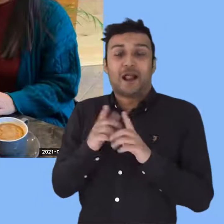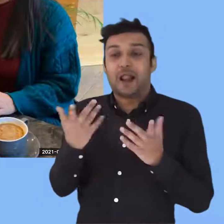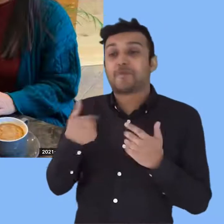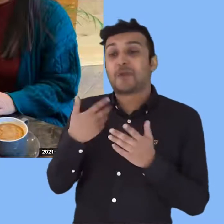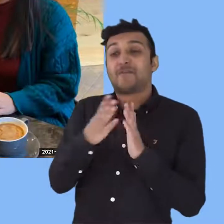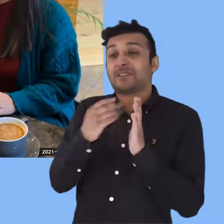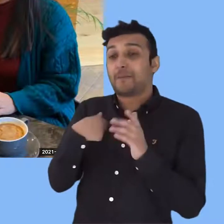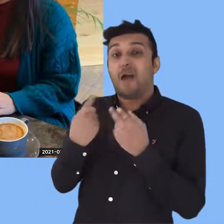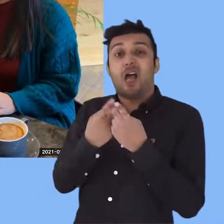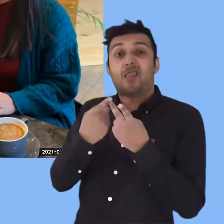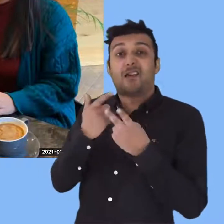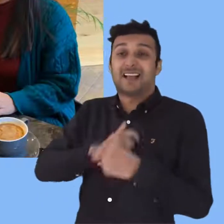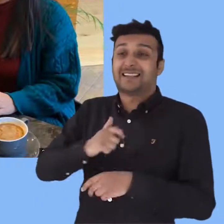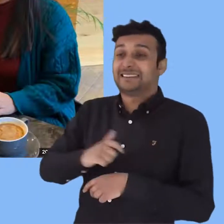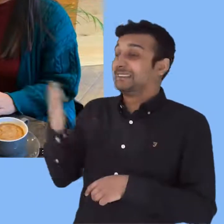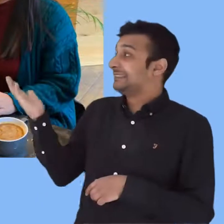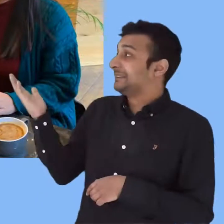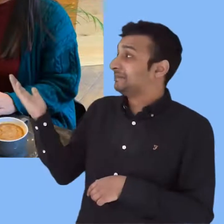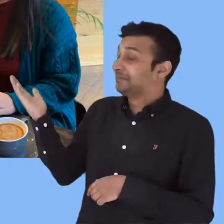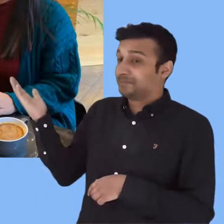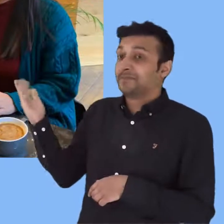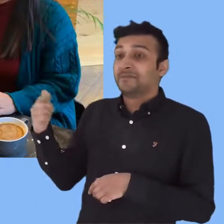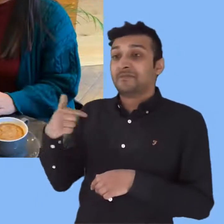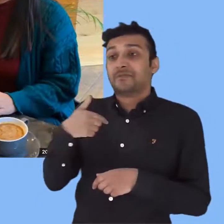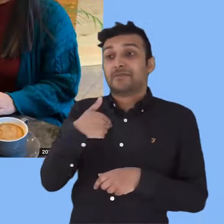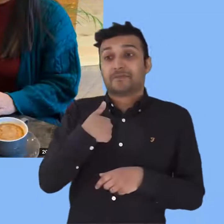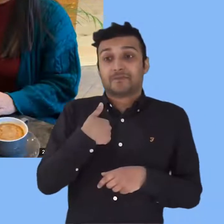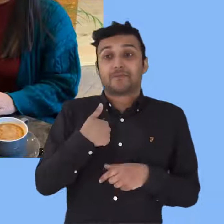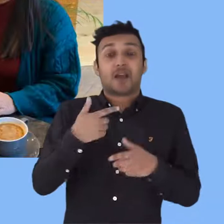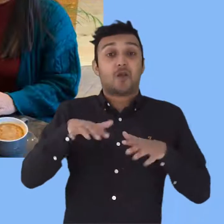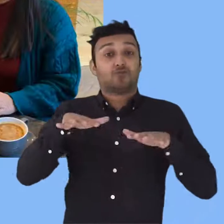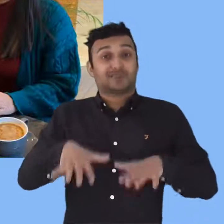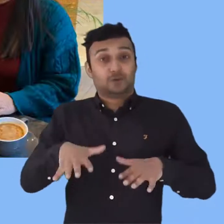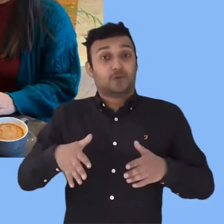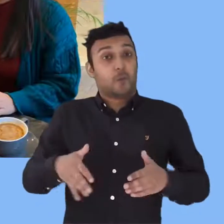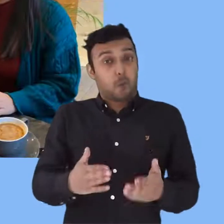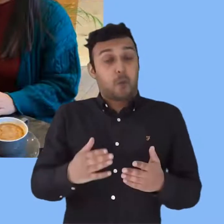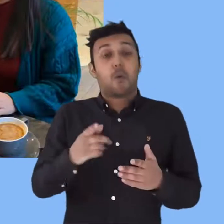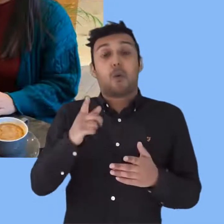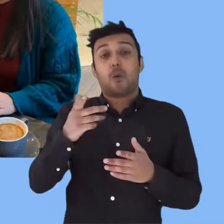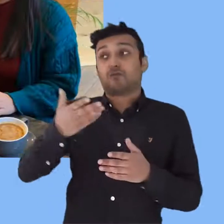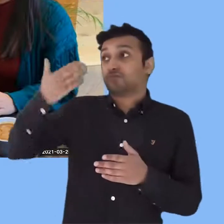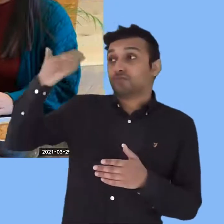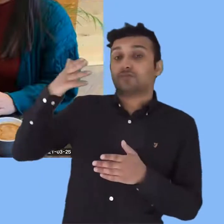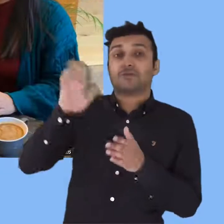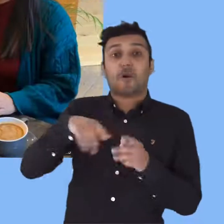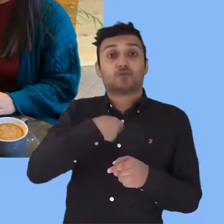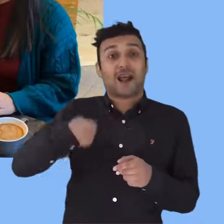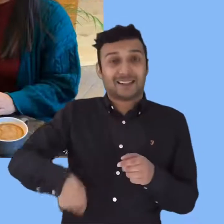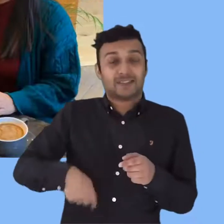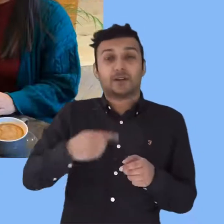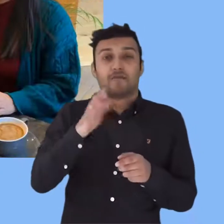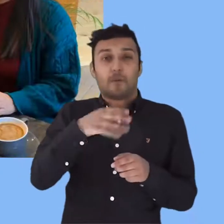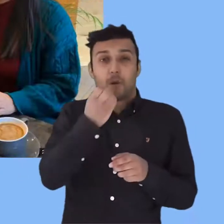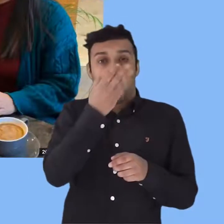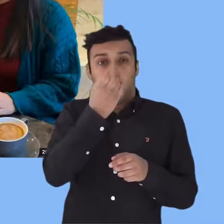my identities. So I identify as a British-born Chinese person, so a British-born